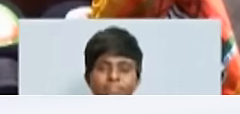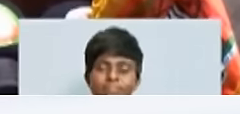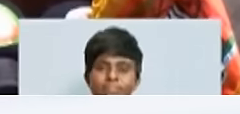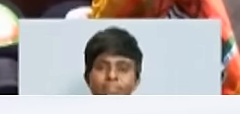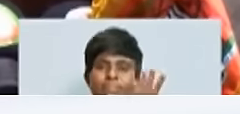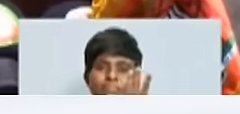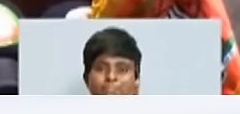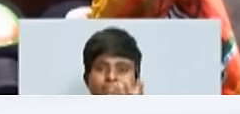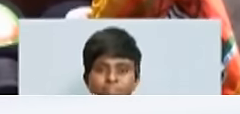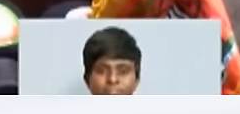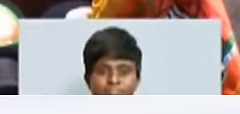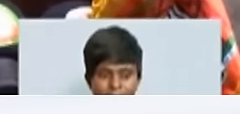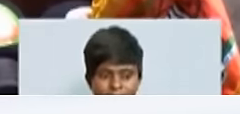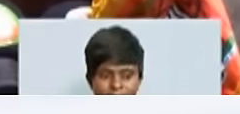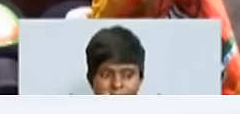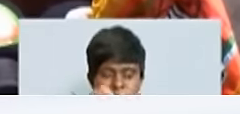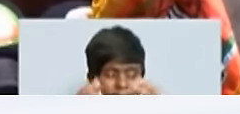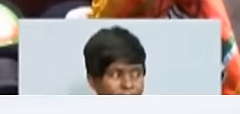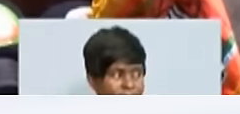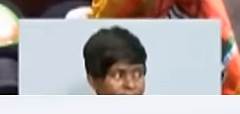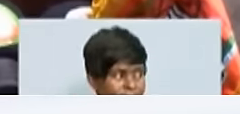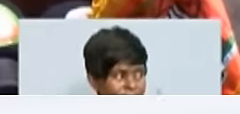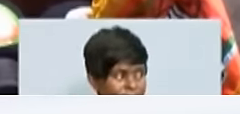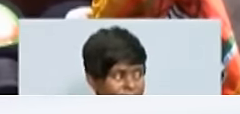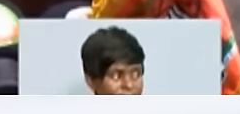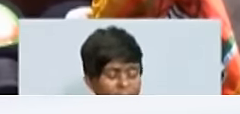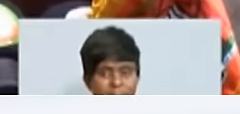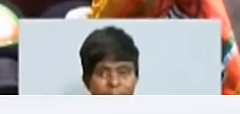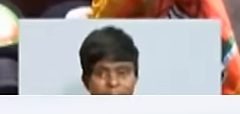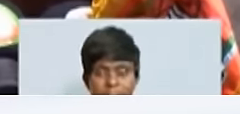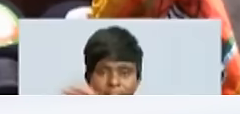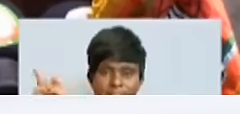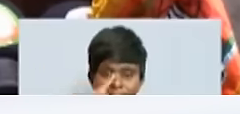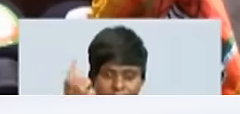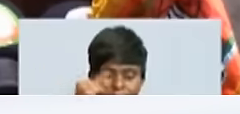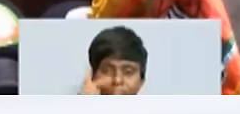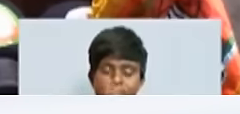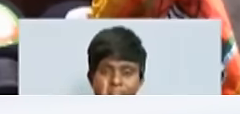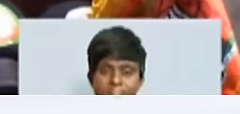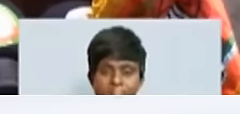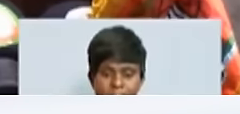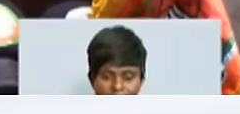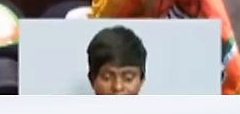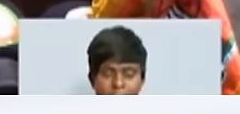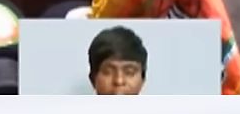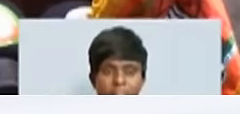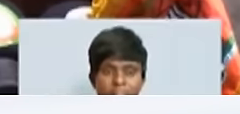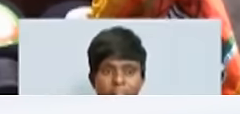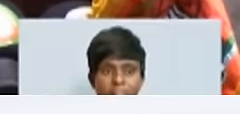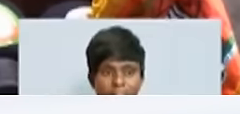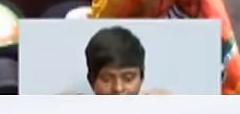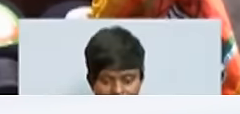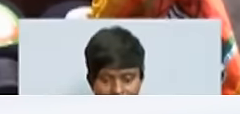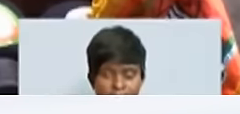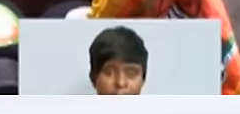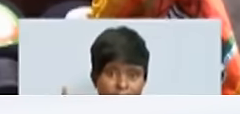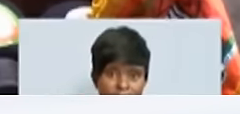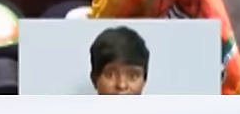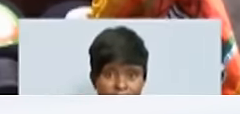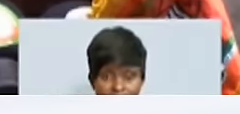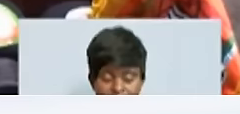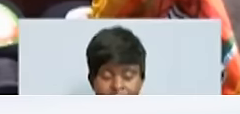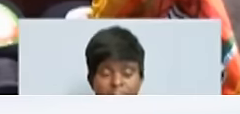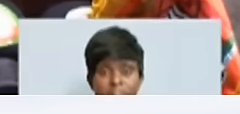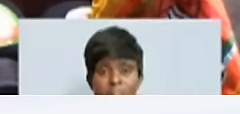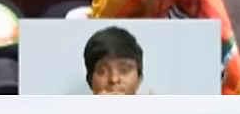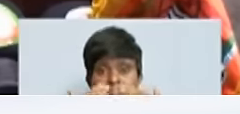development. We therefore thank our citizens across the country for maintaining peace this far. We